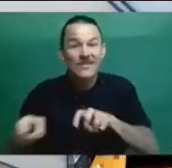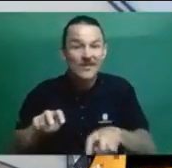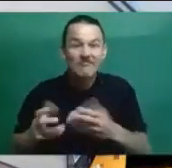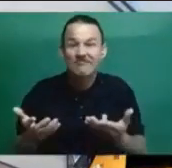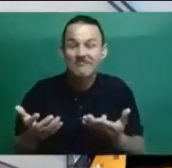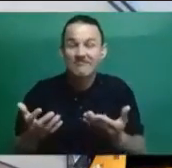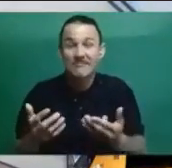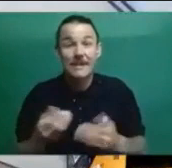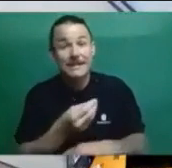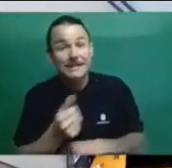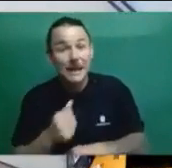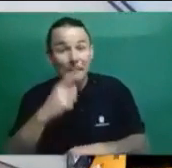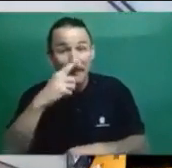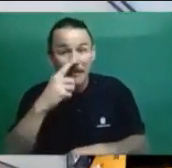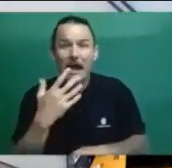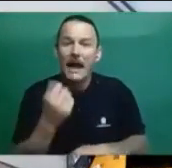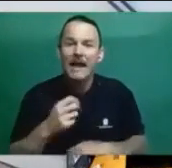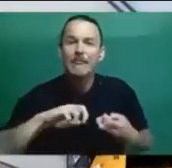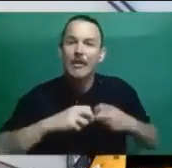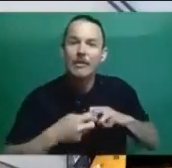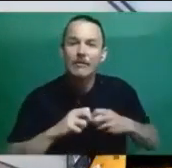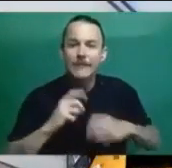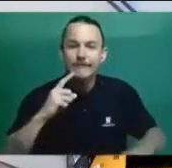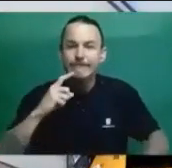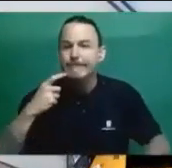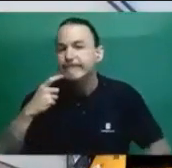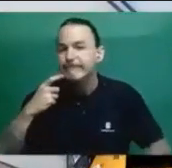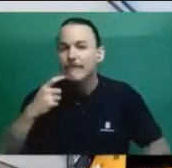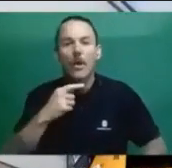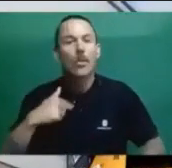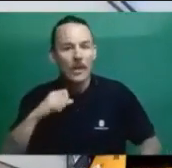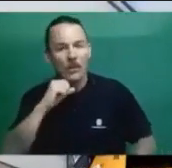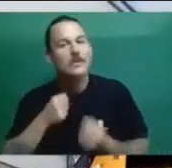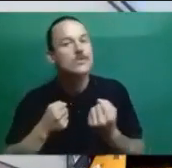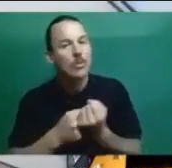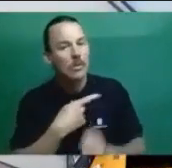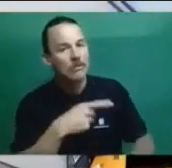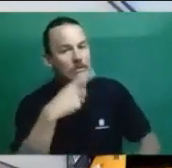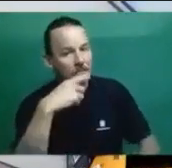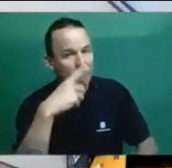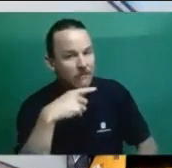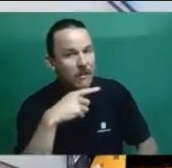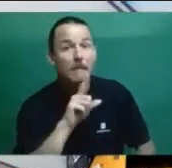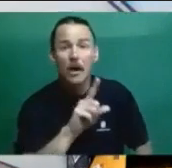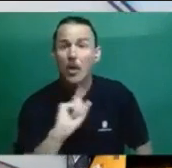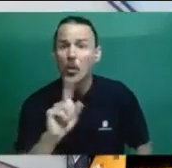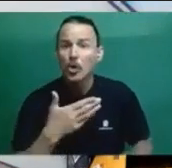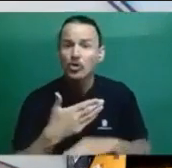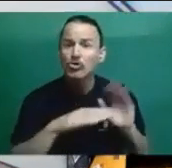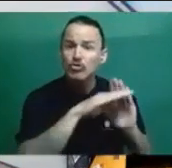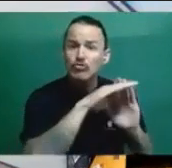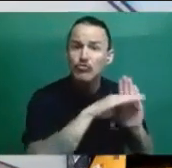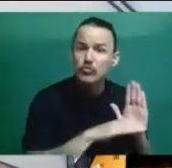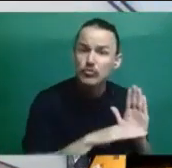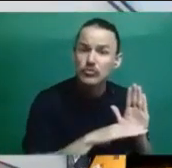we've always done. Restrictions made for the pandemic end when the pandemic ends. This is not an opportunity to almost